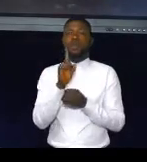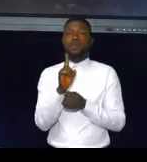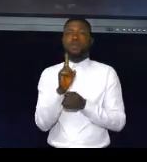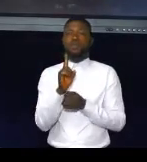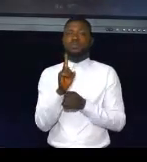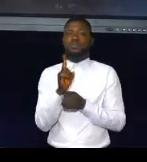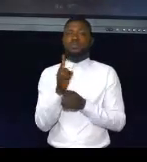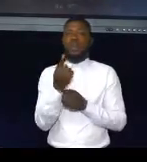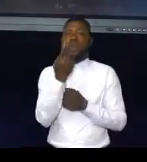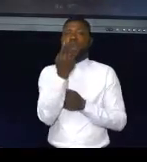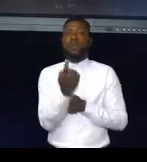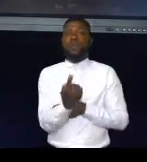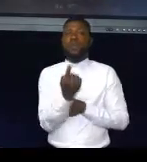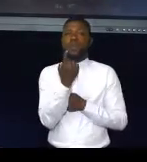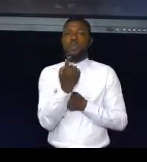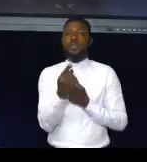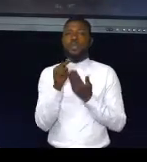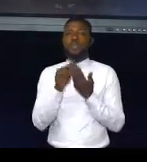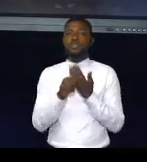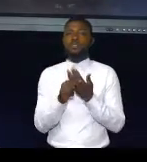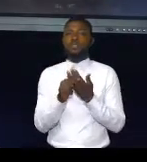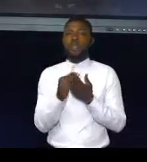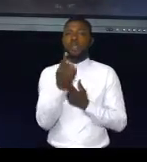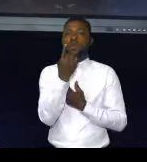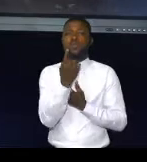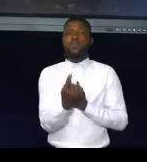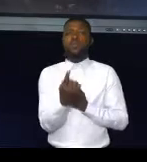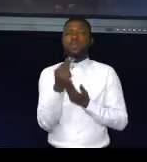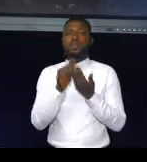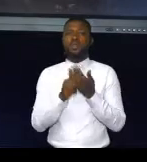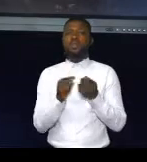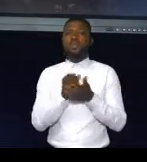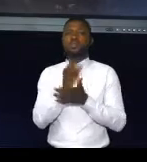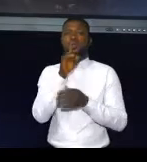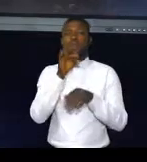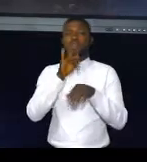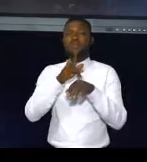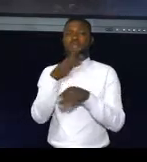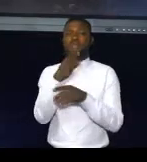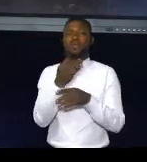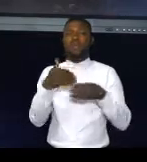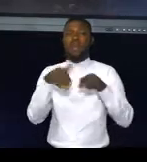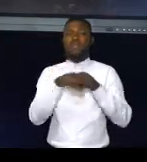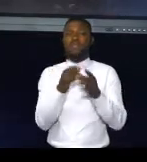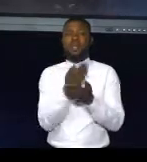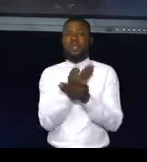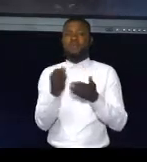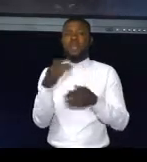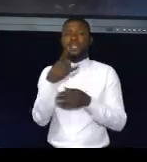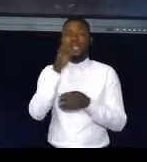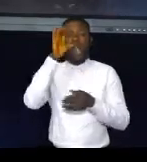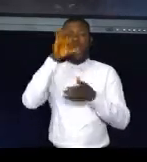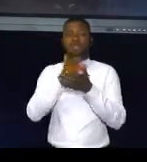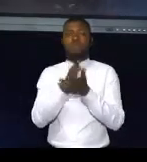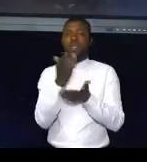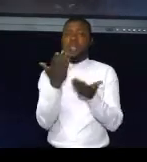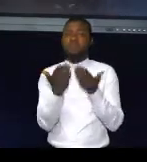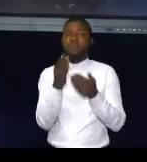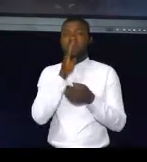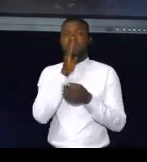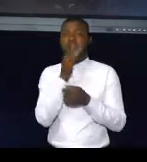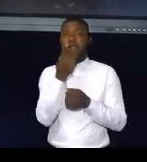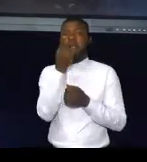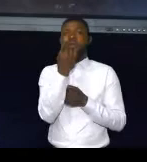1. Loneliness. Loneliness, that's one effect of marital failure. The husband may